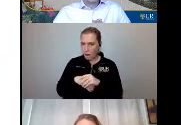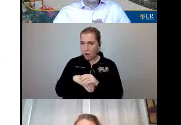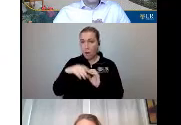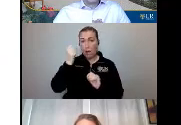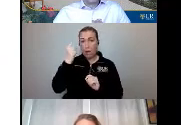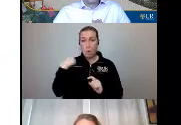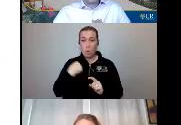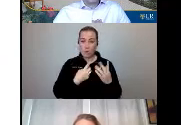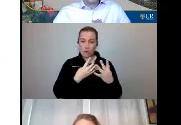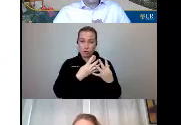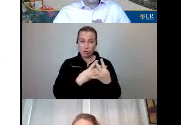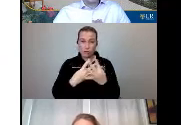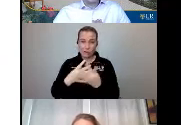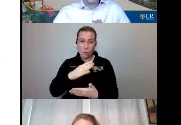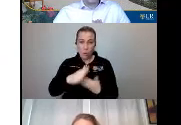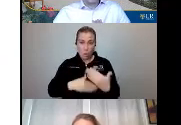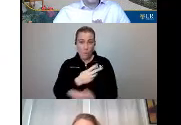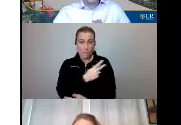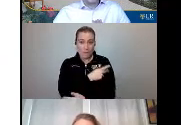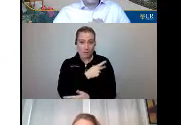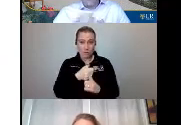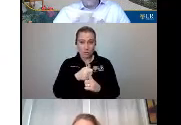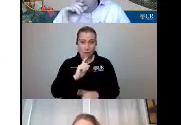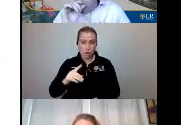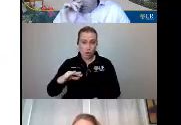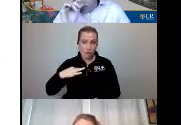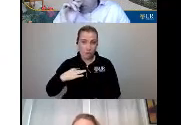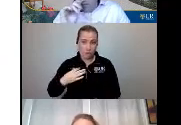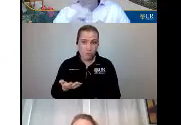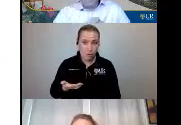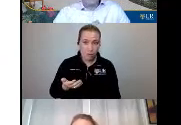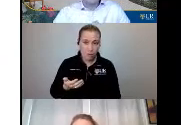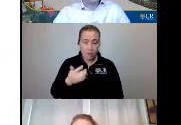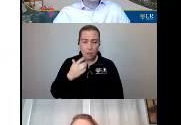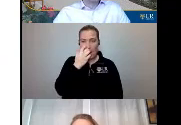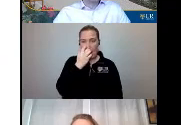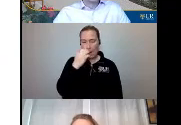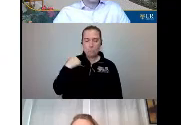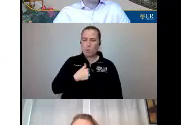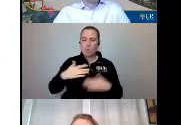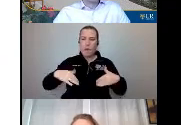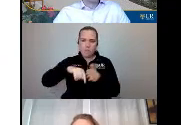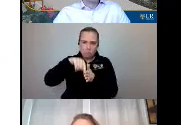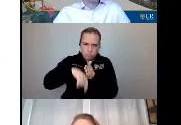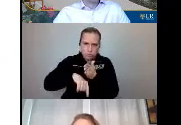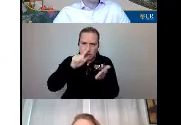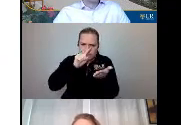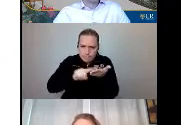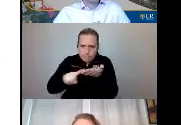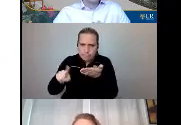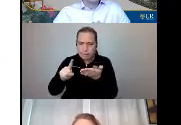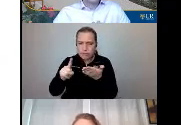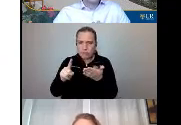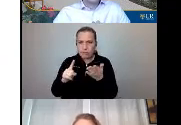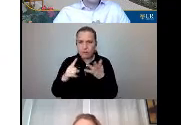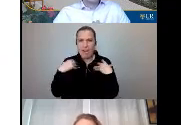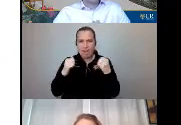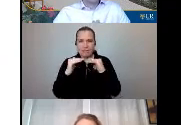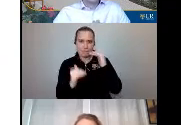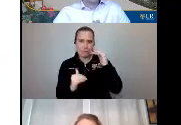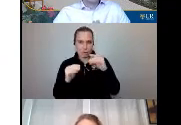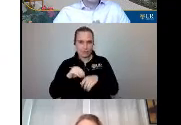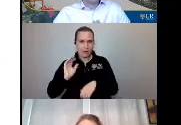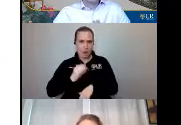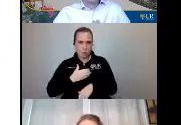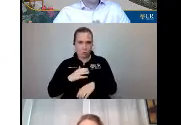patient that is eligible. We've not done a deep dive in terms of our health disparities within our own data.